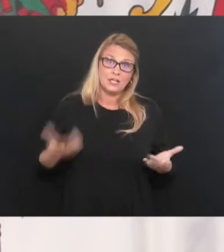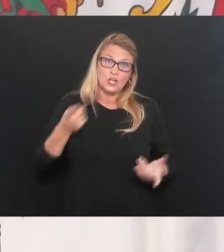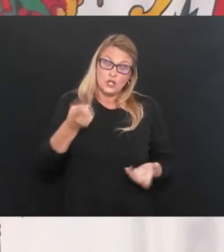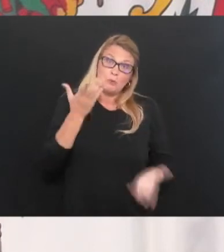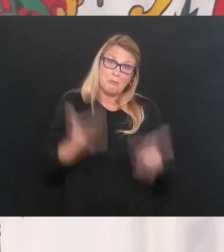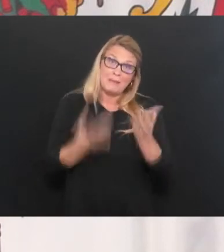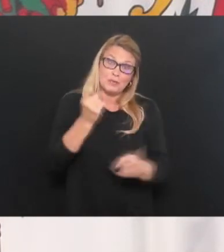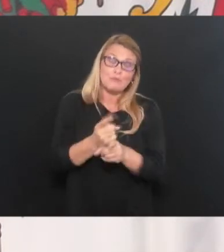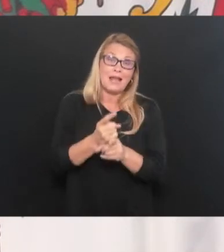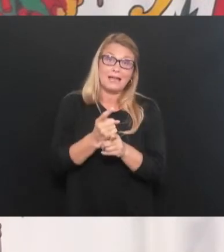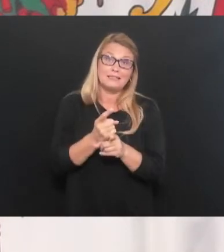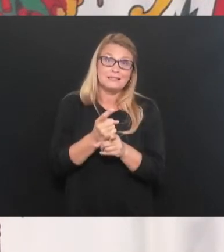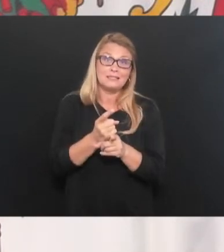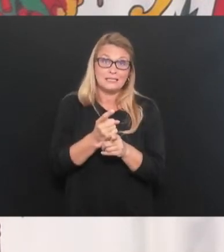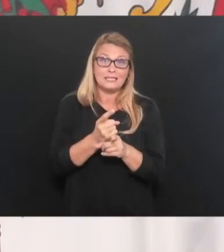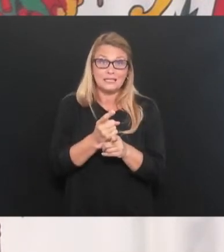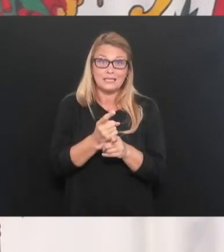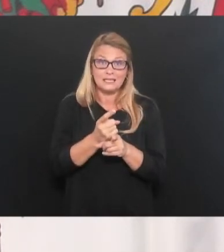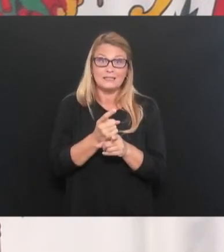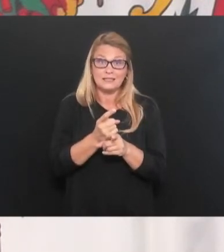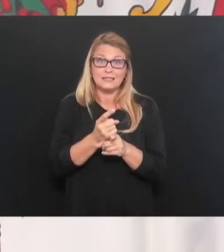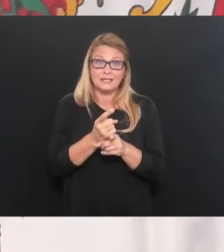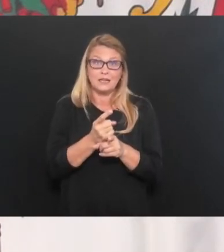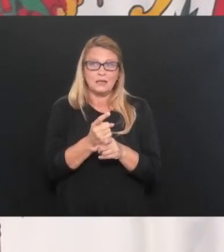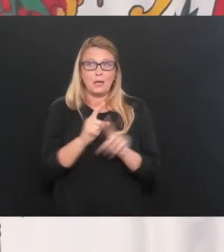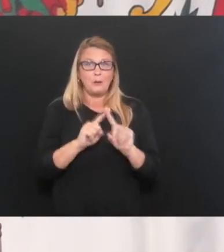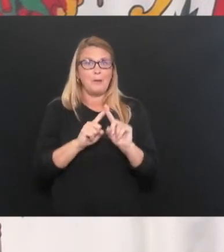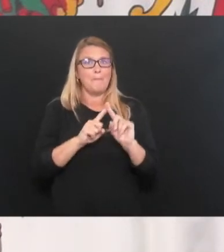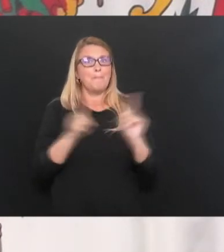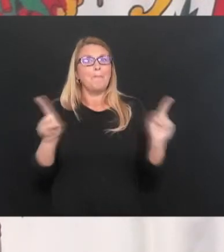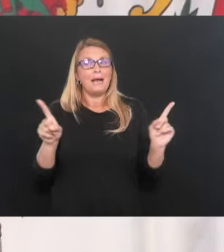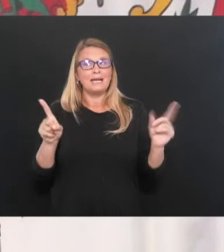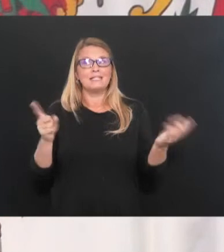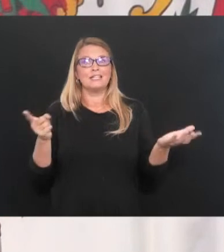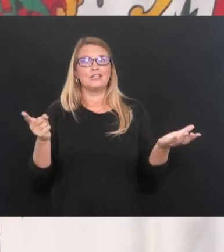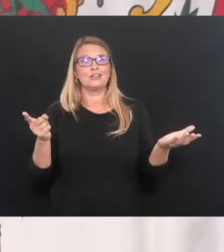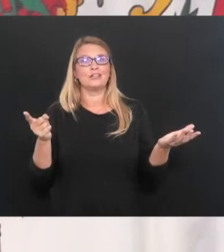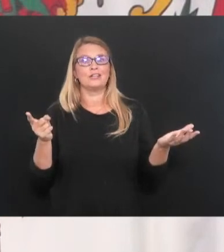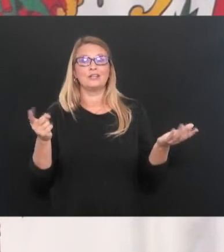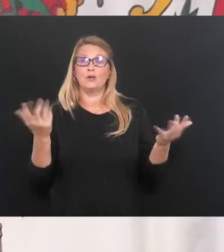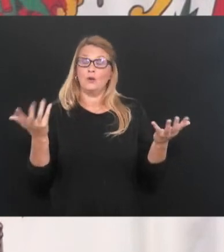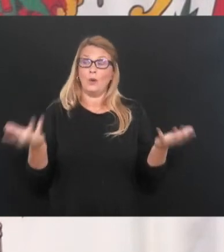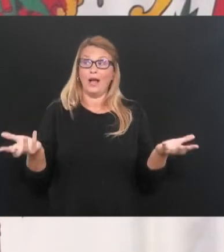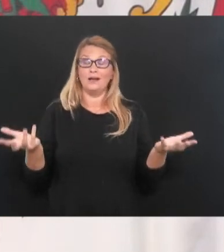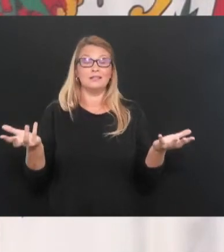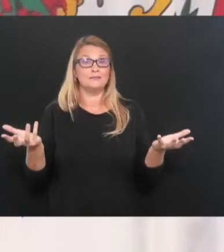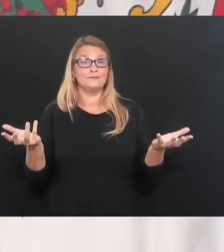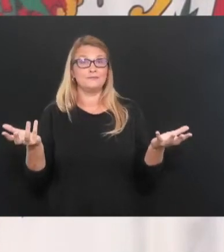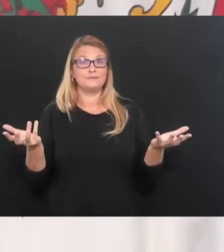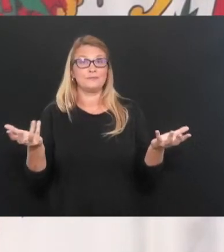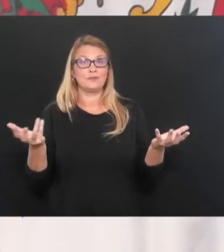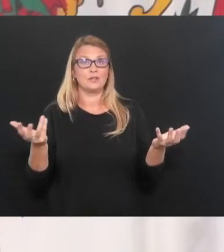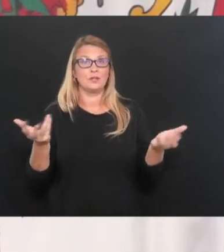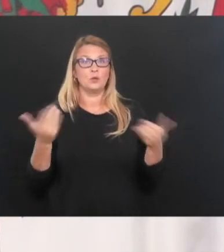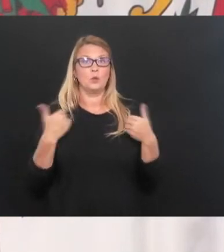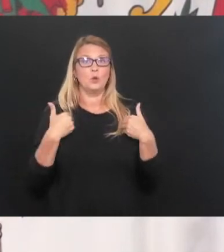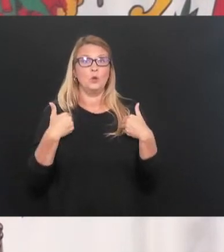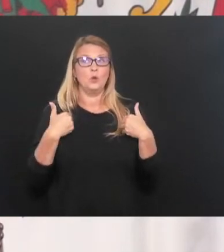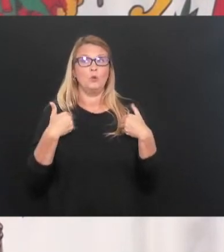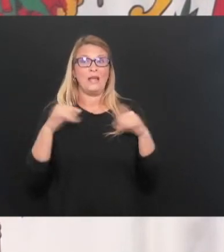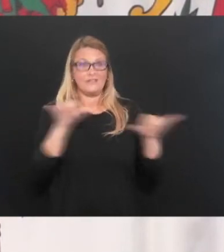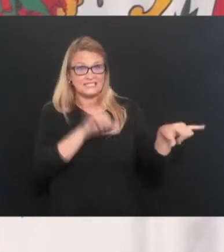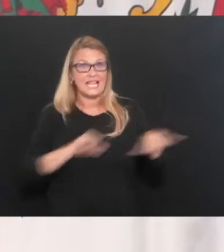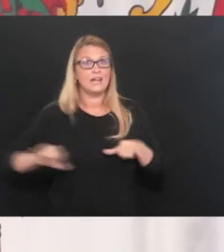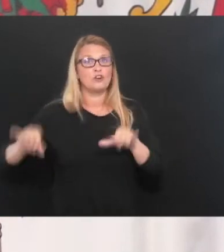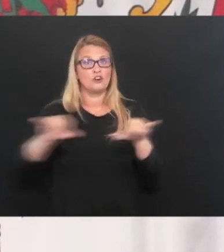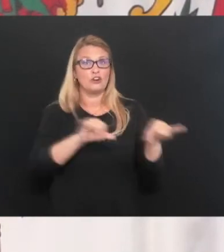be right, to some level, but then, you could even argue, well, if we've got a standardized rule across our